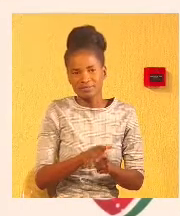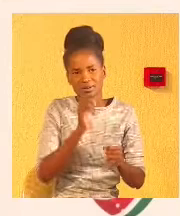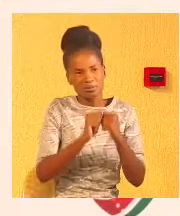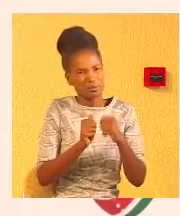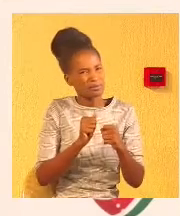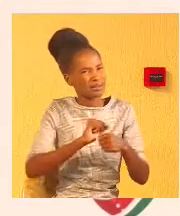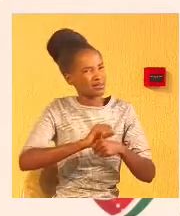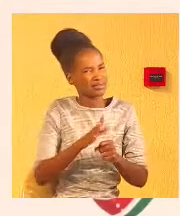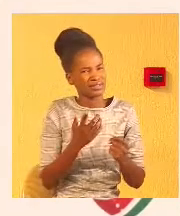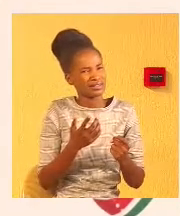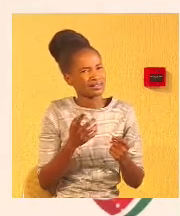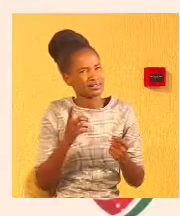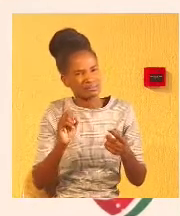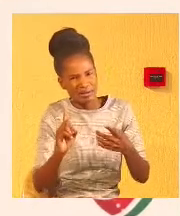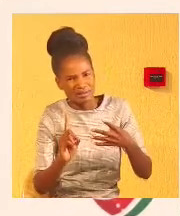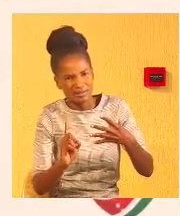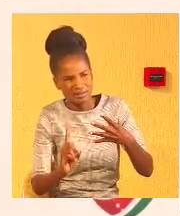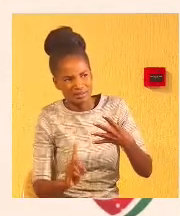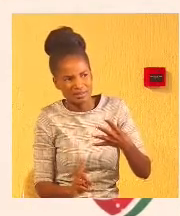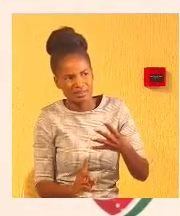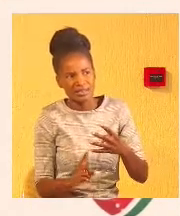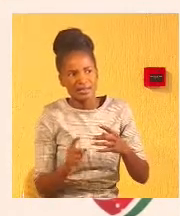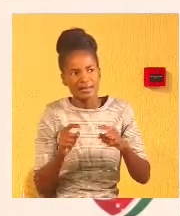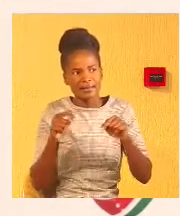are looking at it as a fleeting moment.